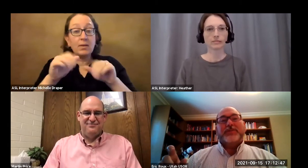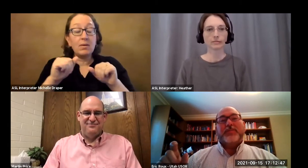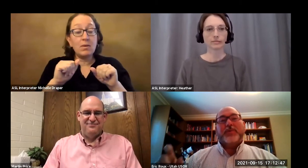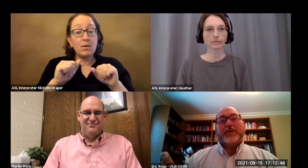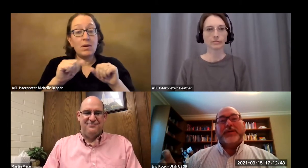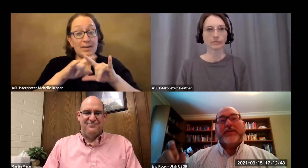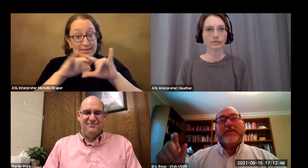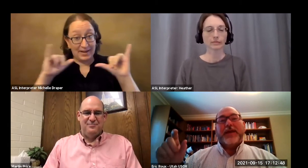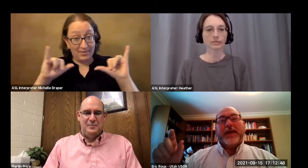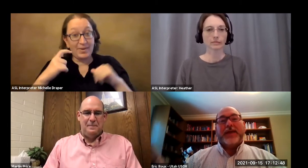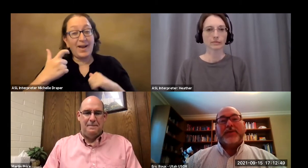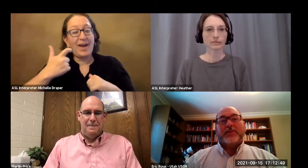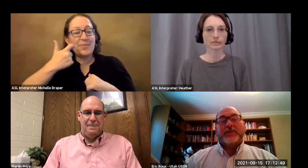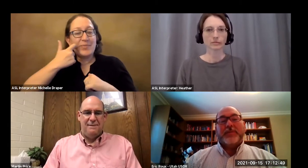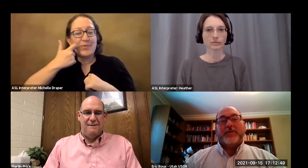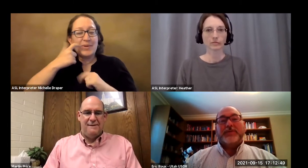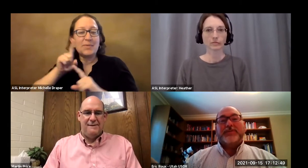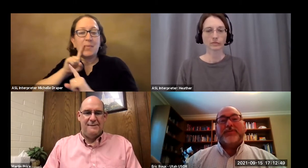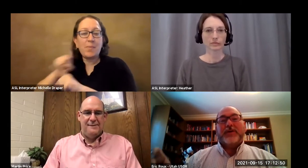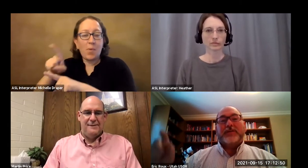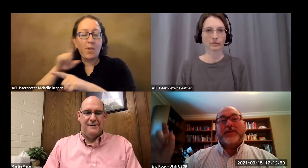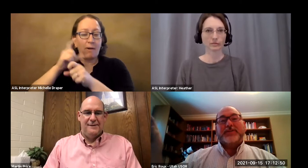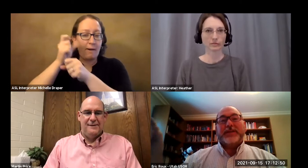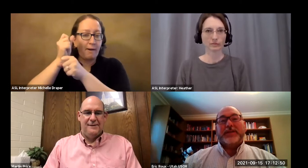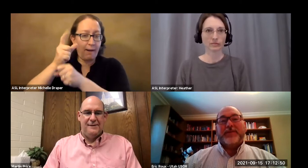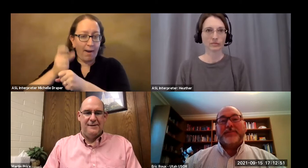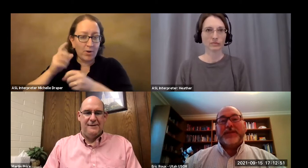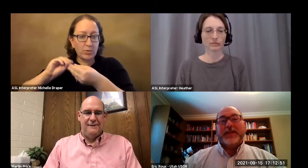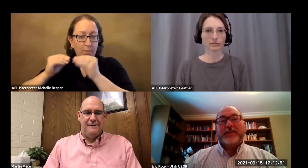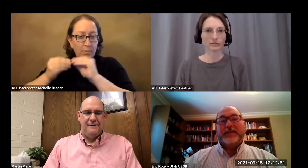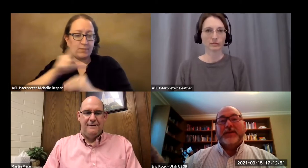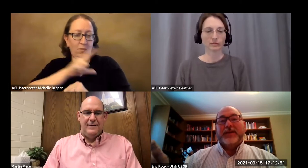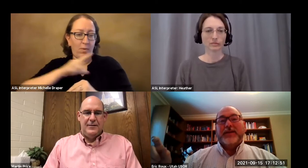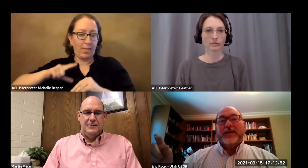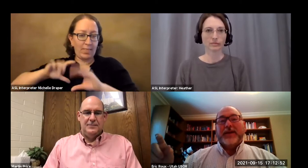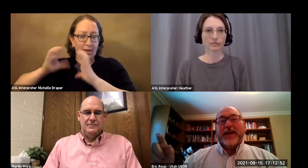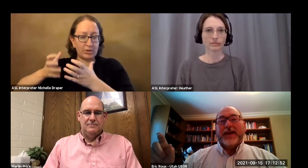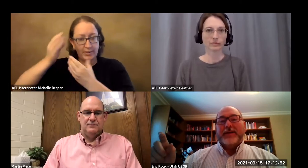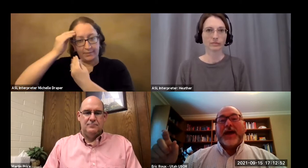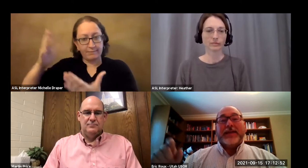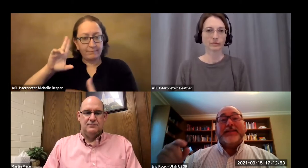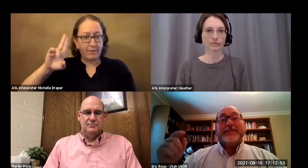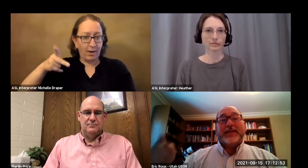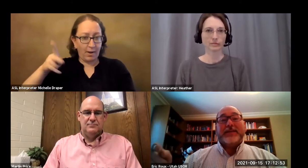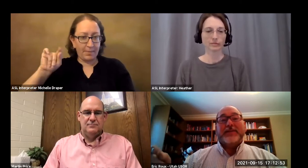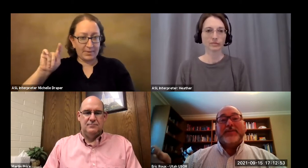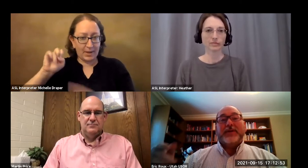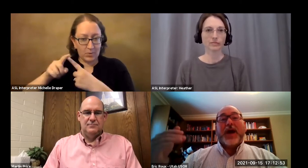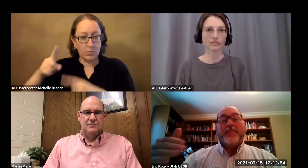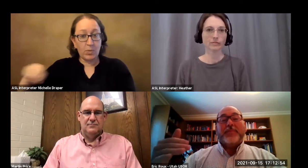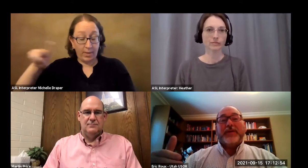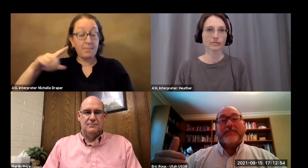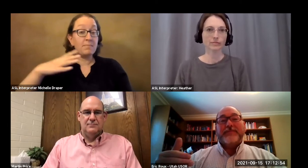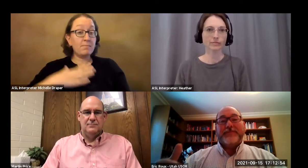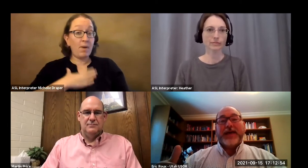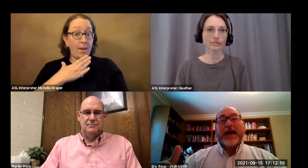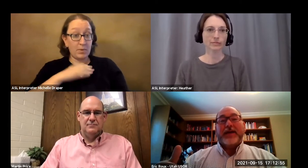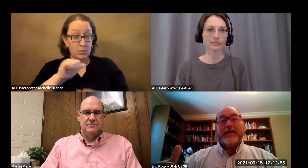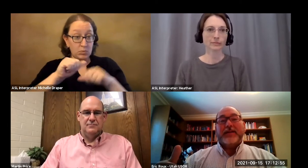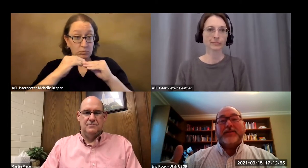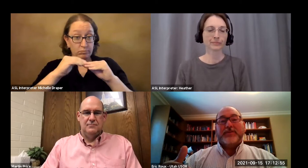also just reported out our annual numbers for our legislative update. And I can send you a copy